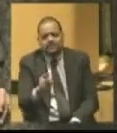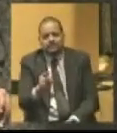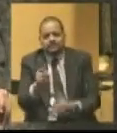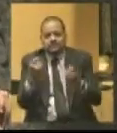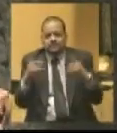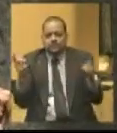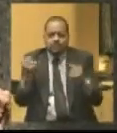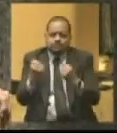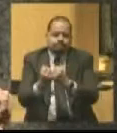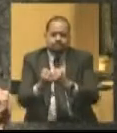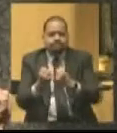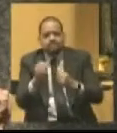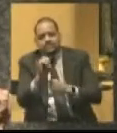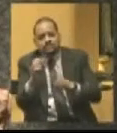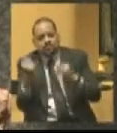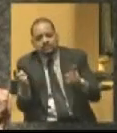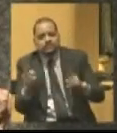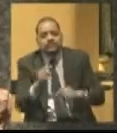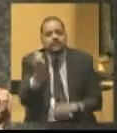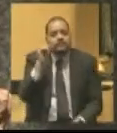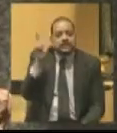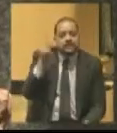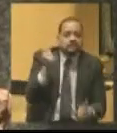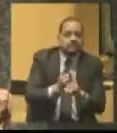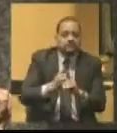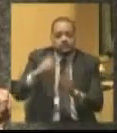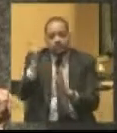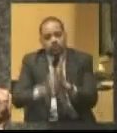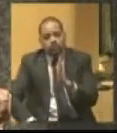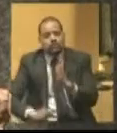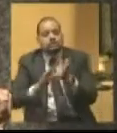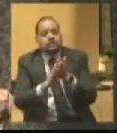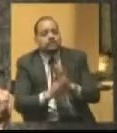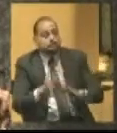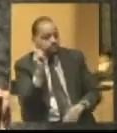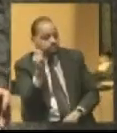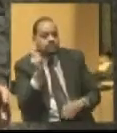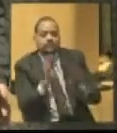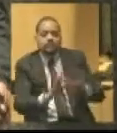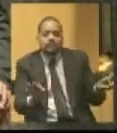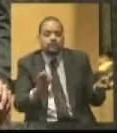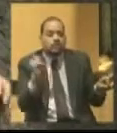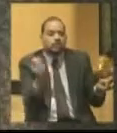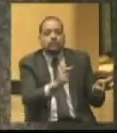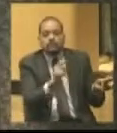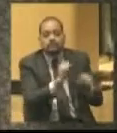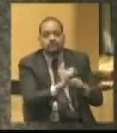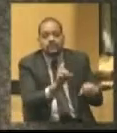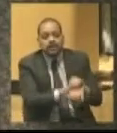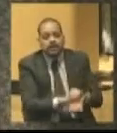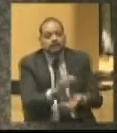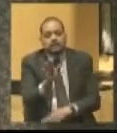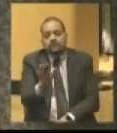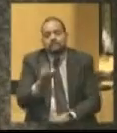slaves with the stroke of his pen. He did not wait patiently for public opinion to catch up with his advanced views. He did not bestride his times